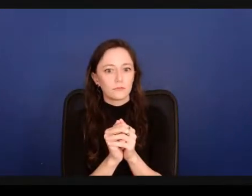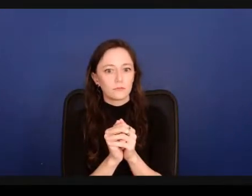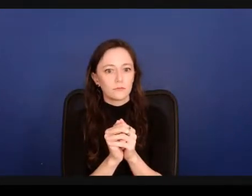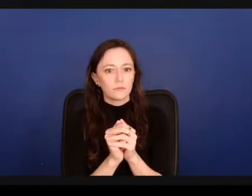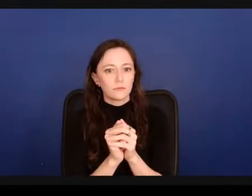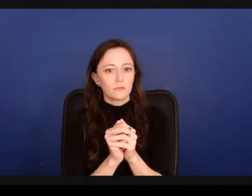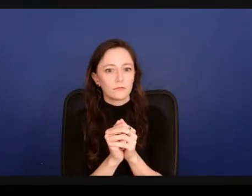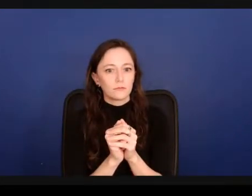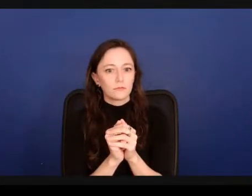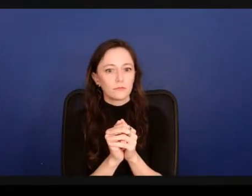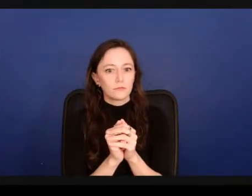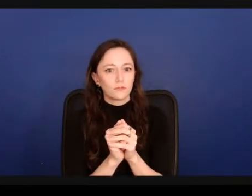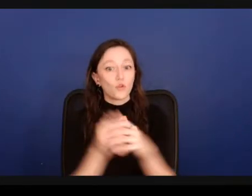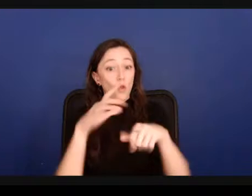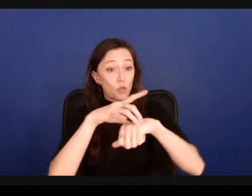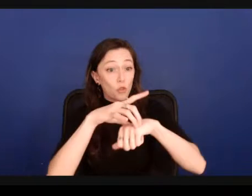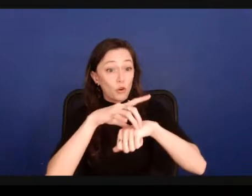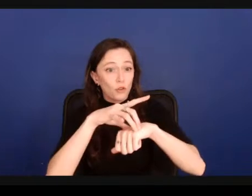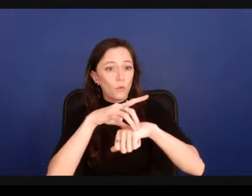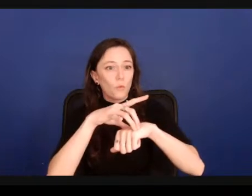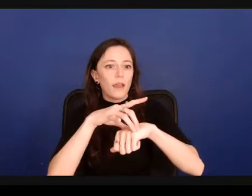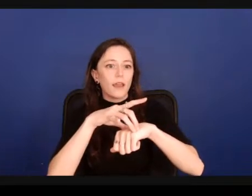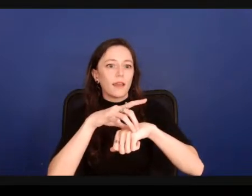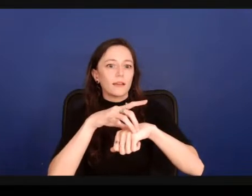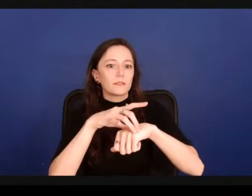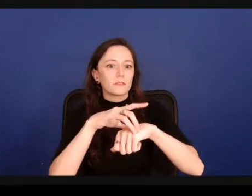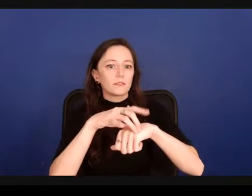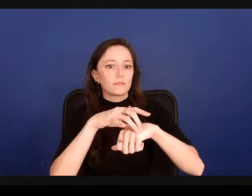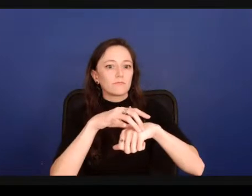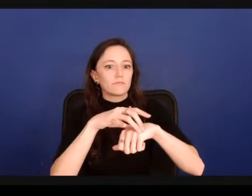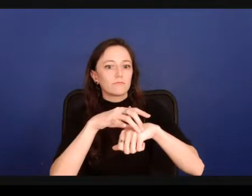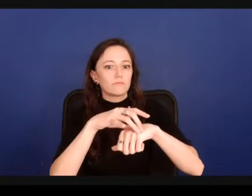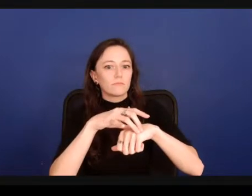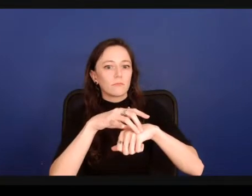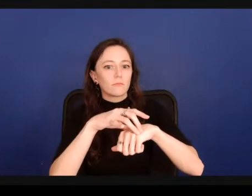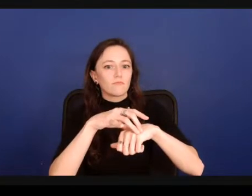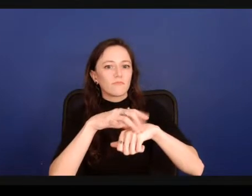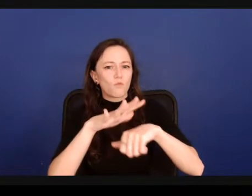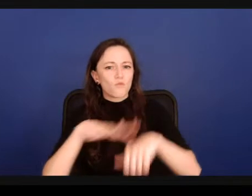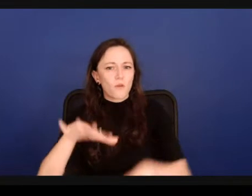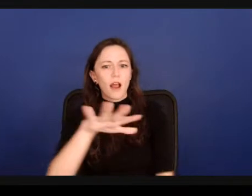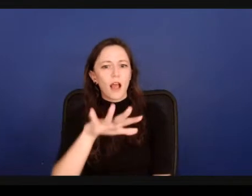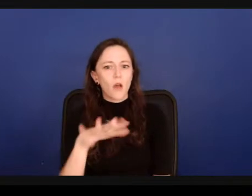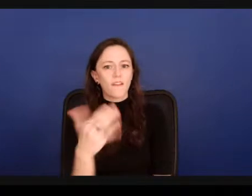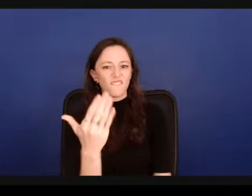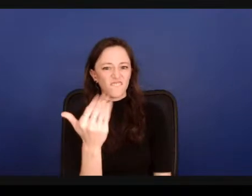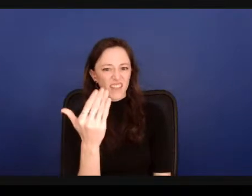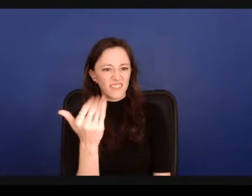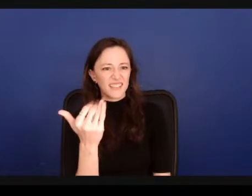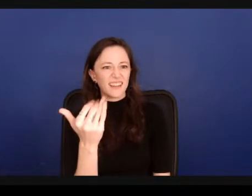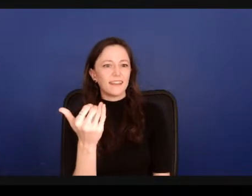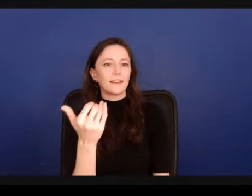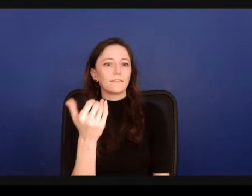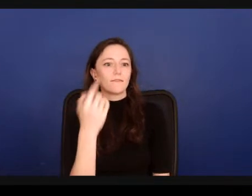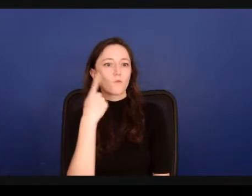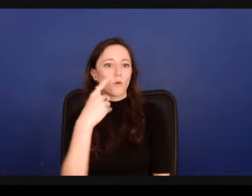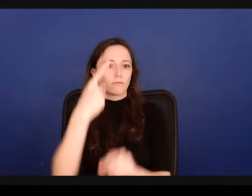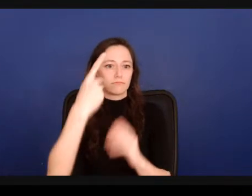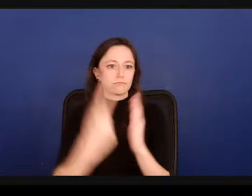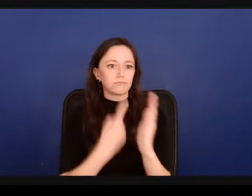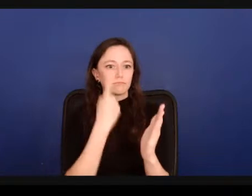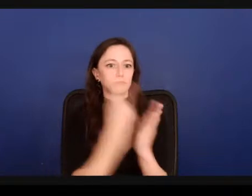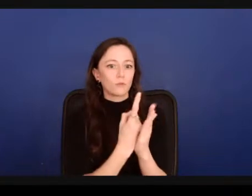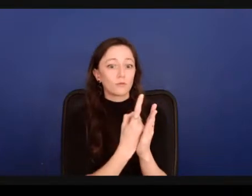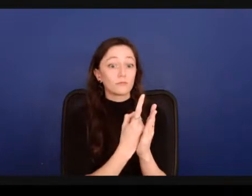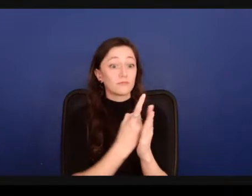Locatable earthquakes averaged about 15 per hour during the height of the swarm, with a peak of 27 per